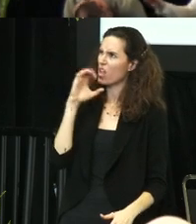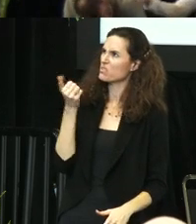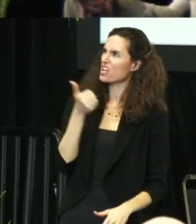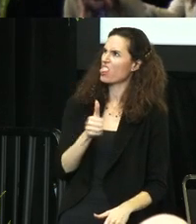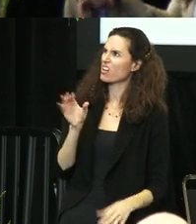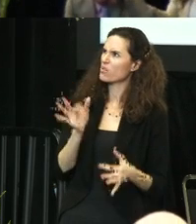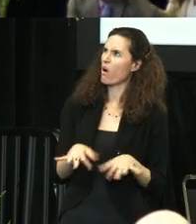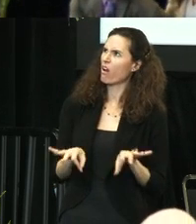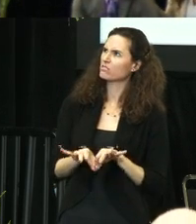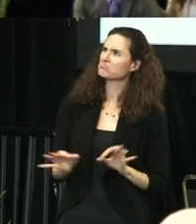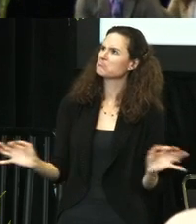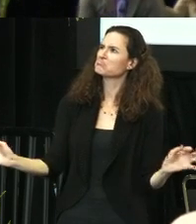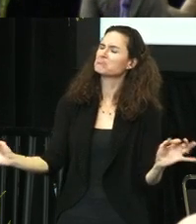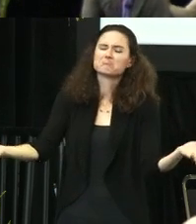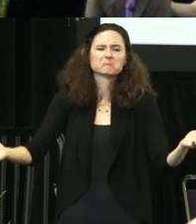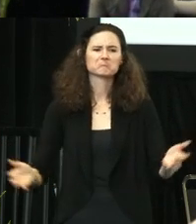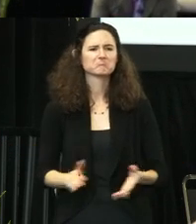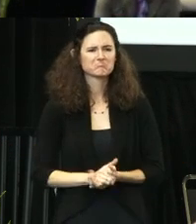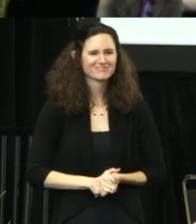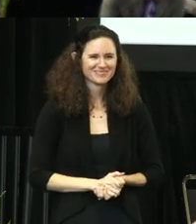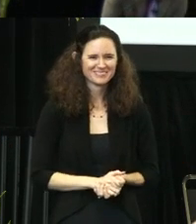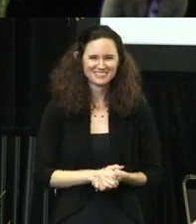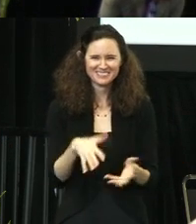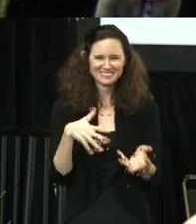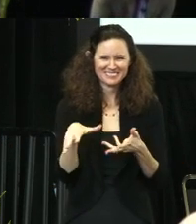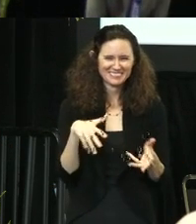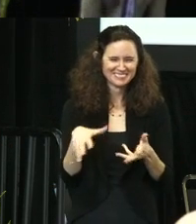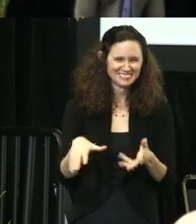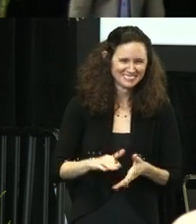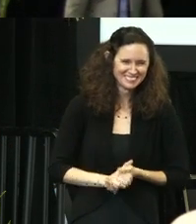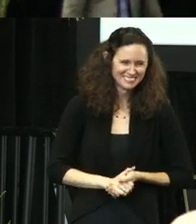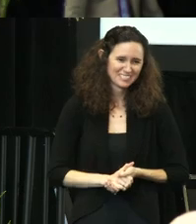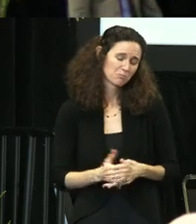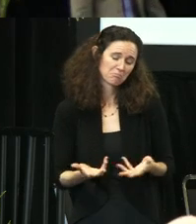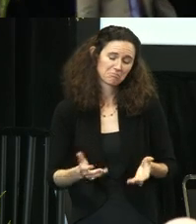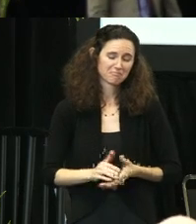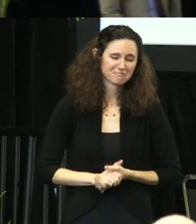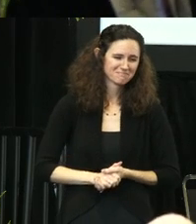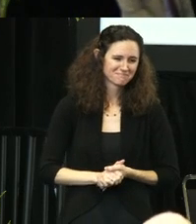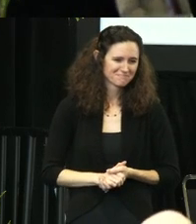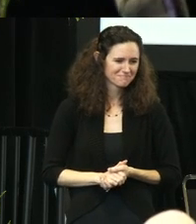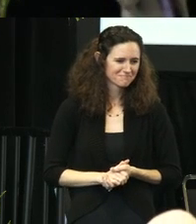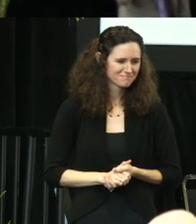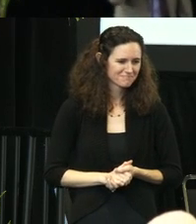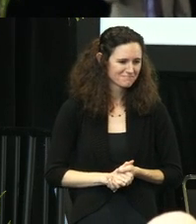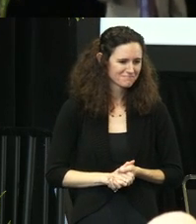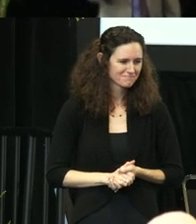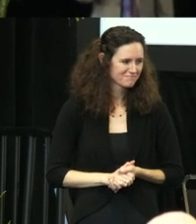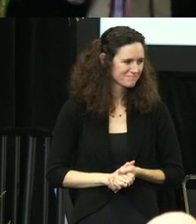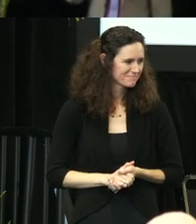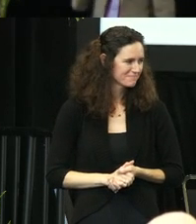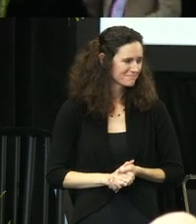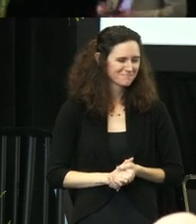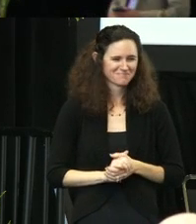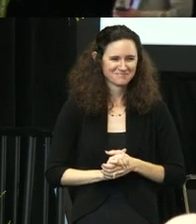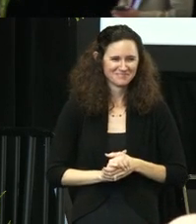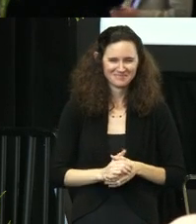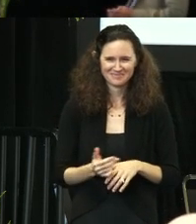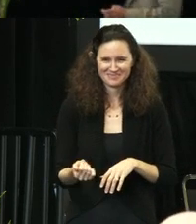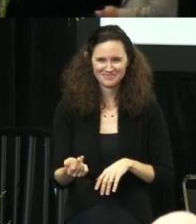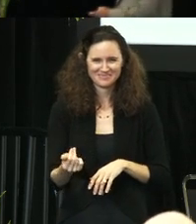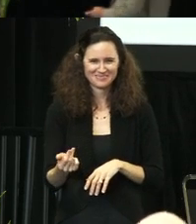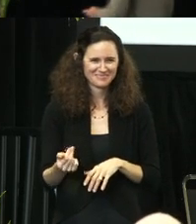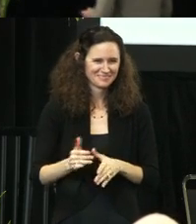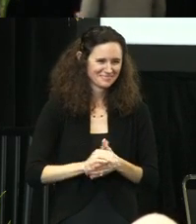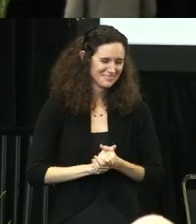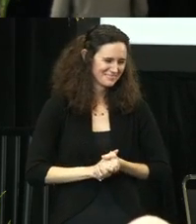I'm sure they have Wi-Fi on the ship. Yeah, they'll have Wi-Fi. It'll be great. That's right. I think you should take it for a little bit, Rosalind. I have an email to